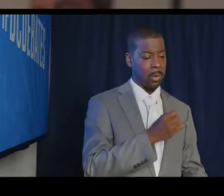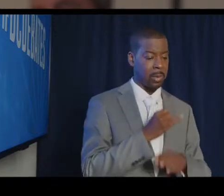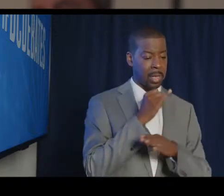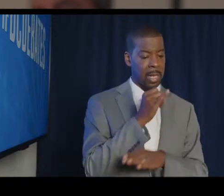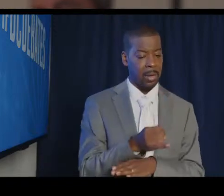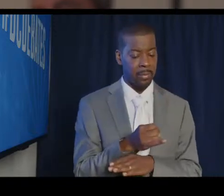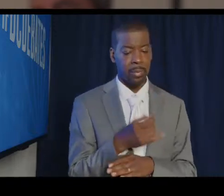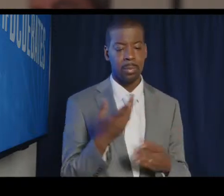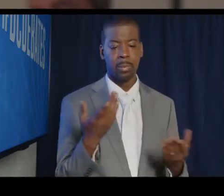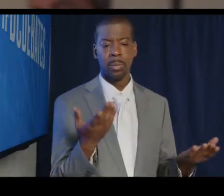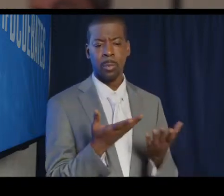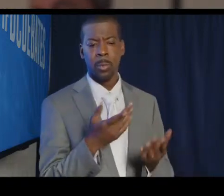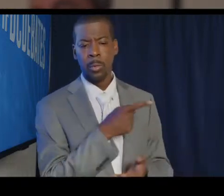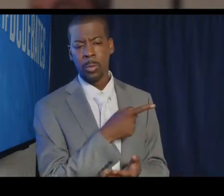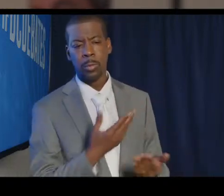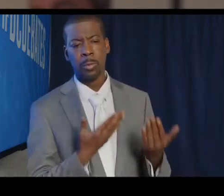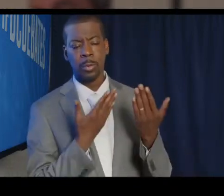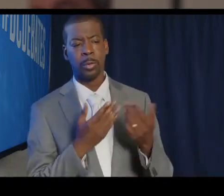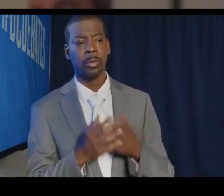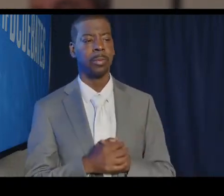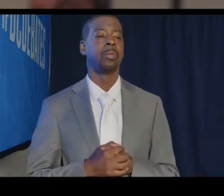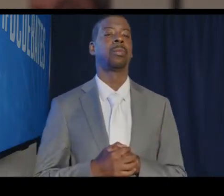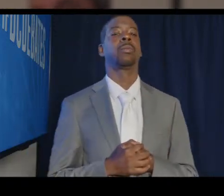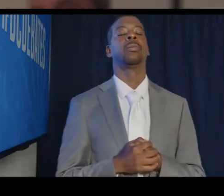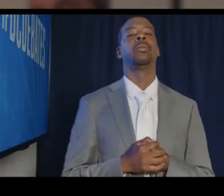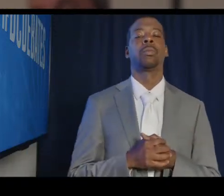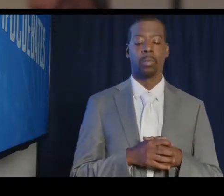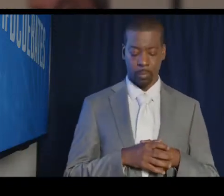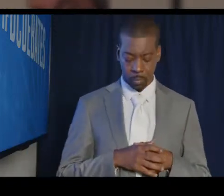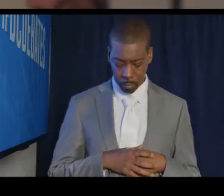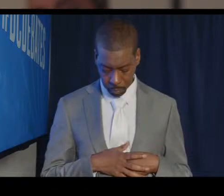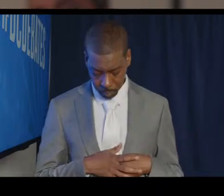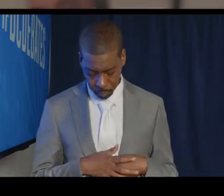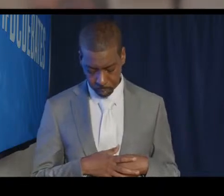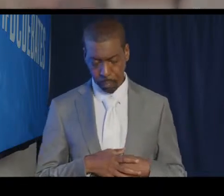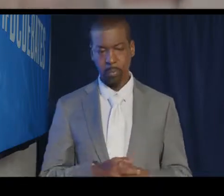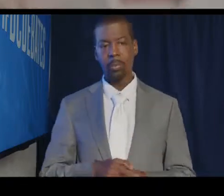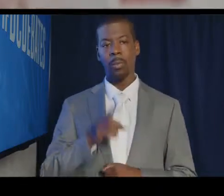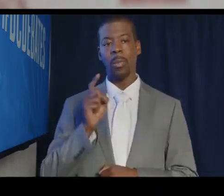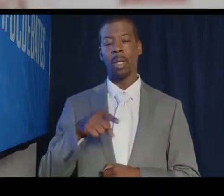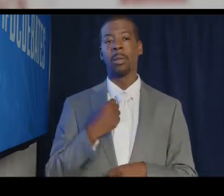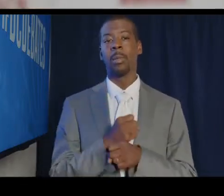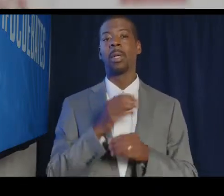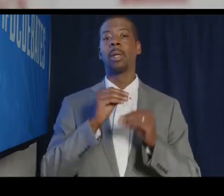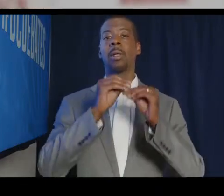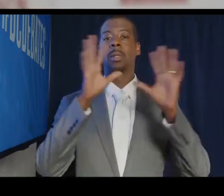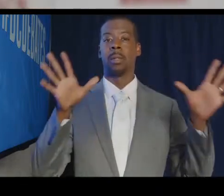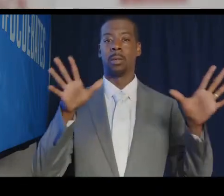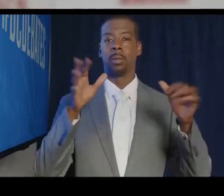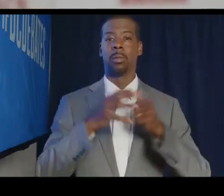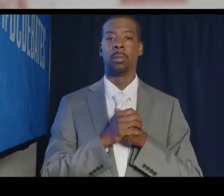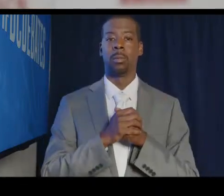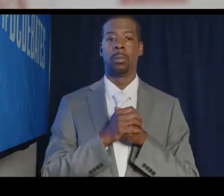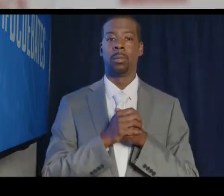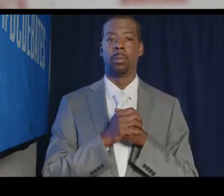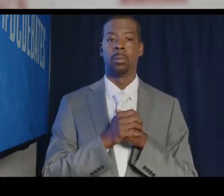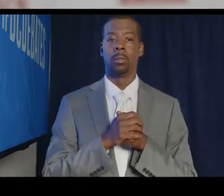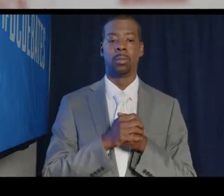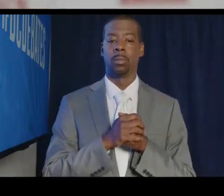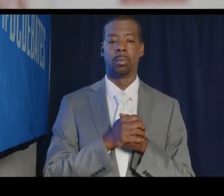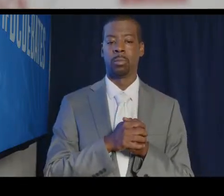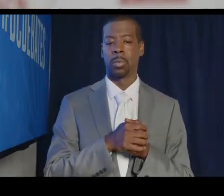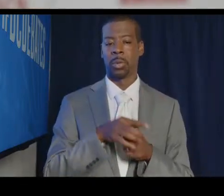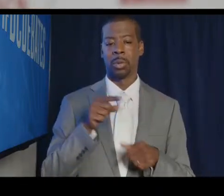do moving forward when it's crafting bills? Most important thing is we need to make sure that we make it very clear that we are not the Congress's